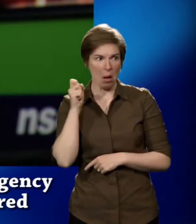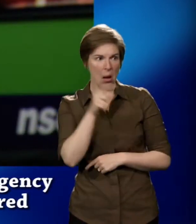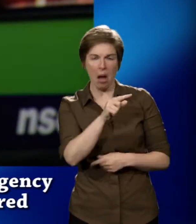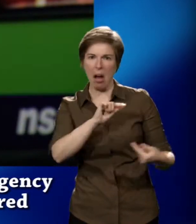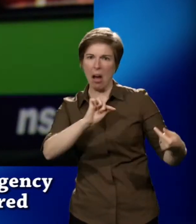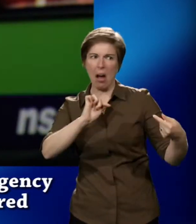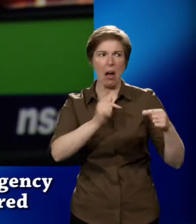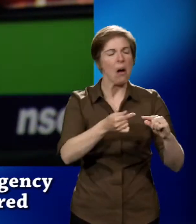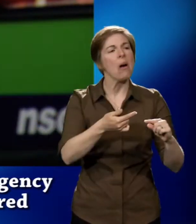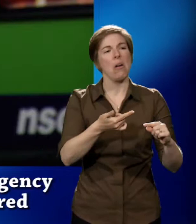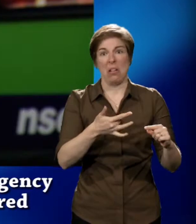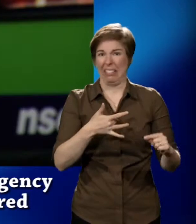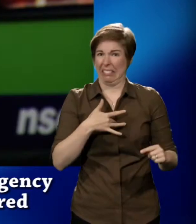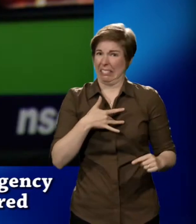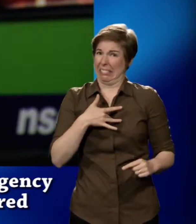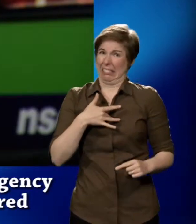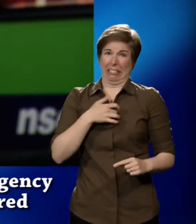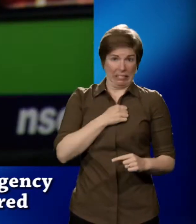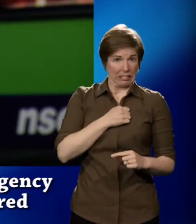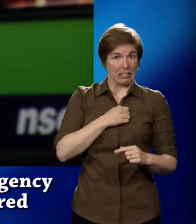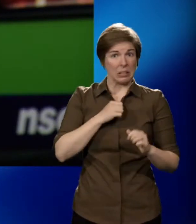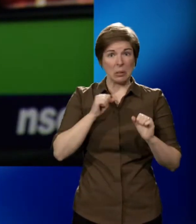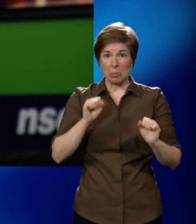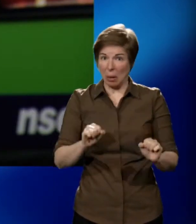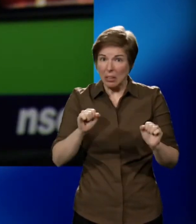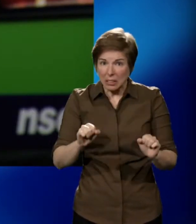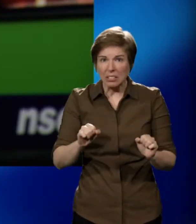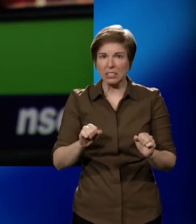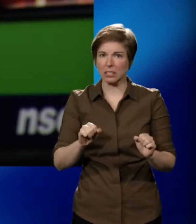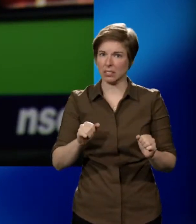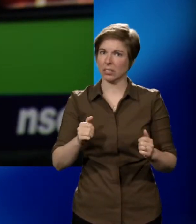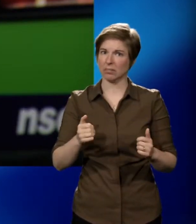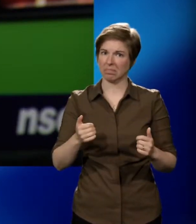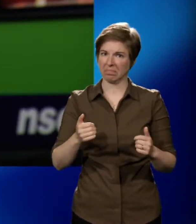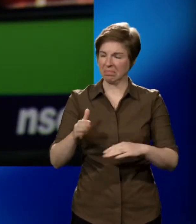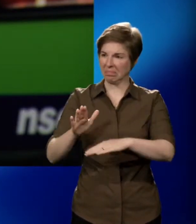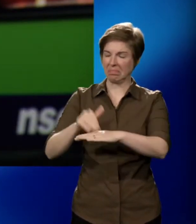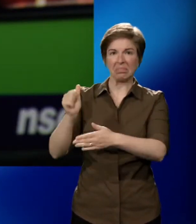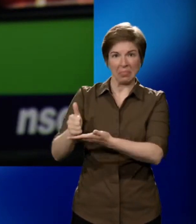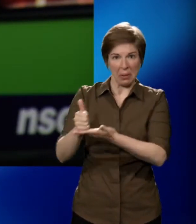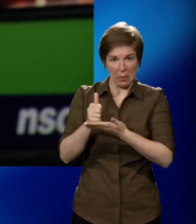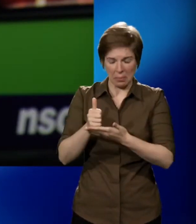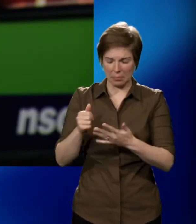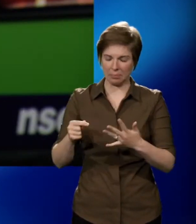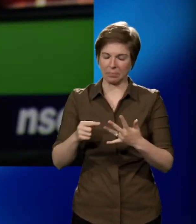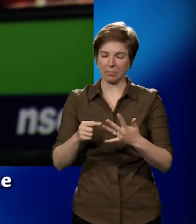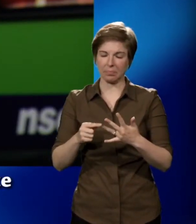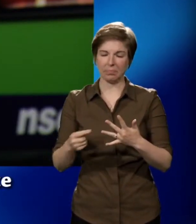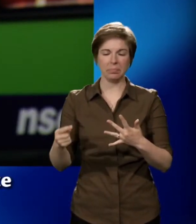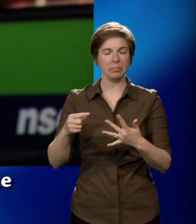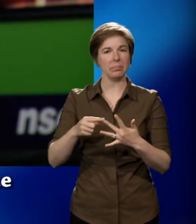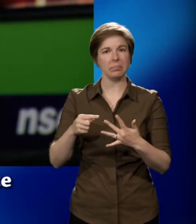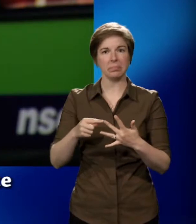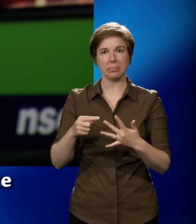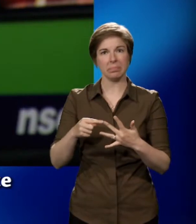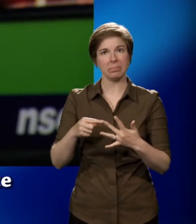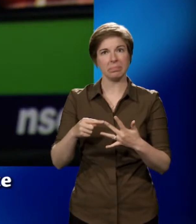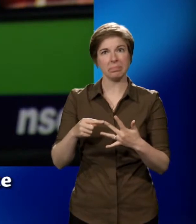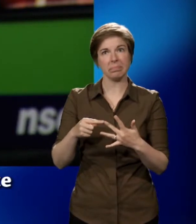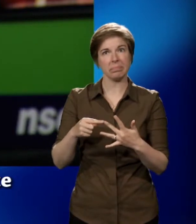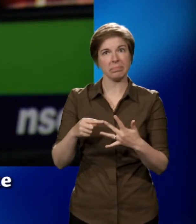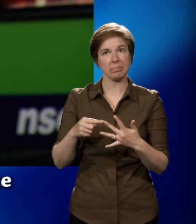on campus where someone gets injured or has a cardiac arrest. An emergency